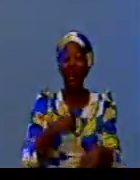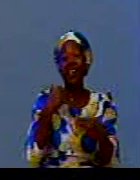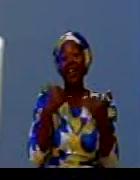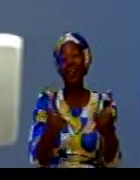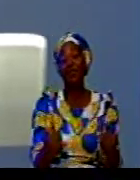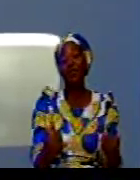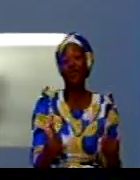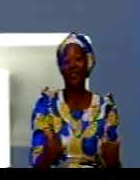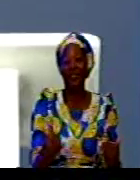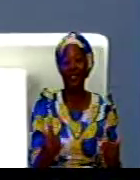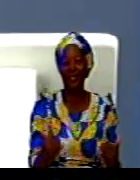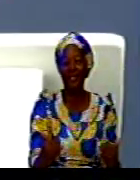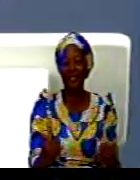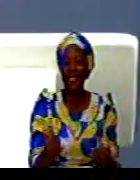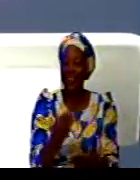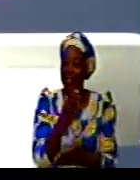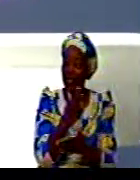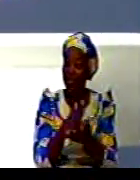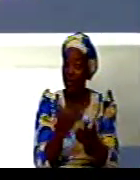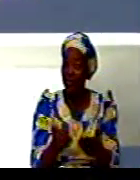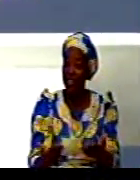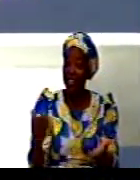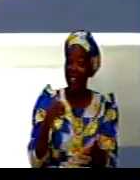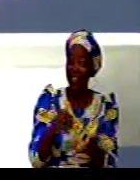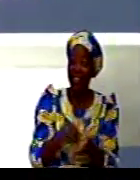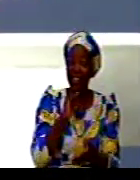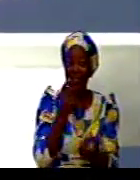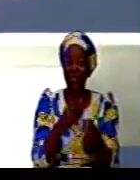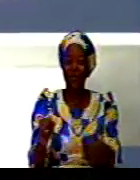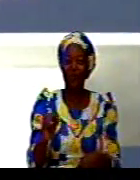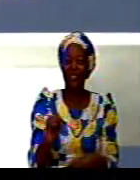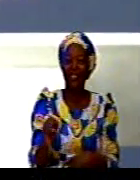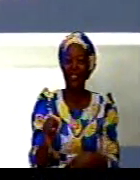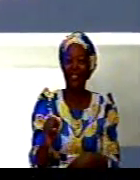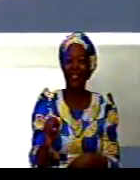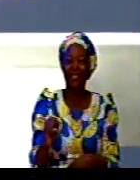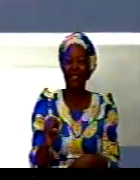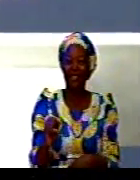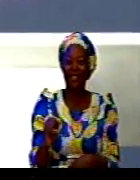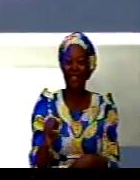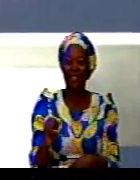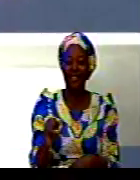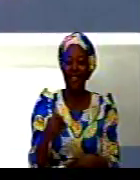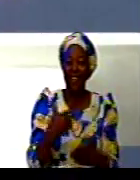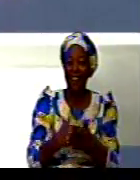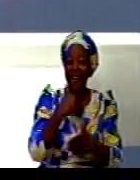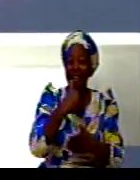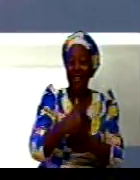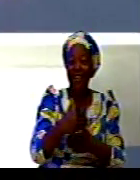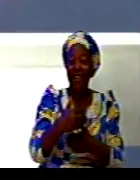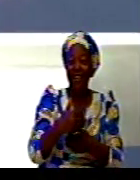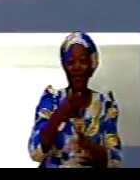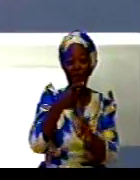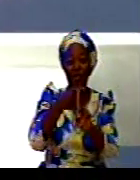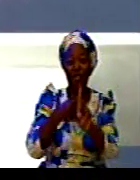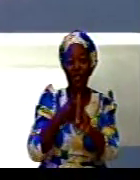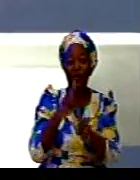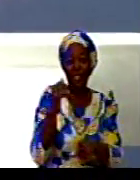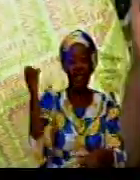is divine touch. And now something else coming.